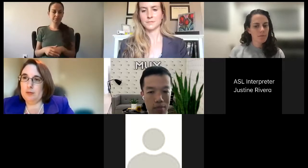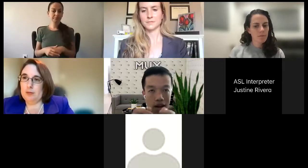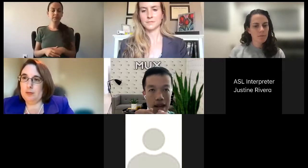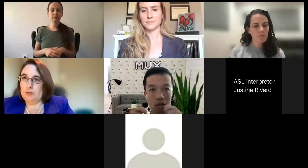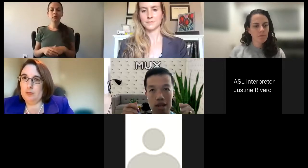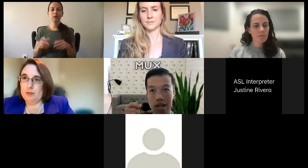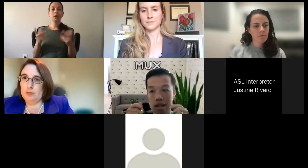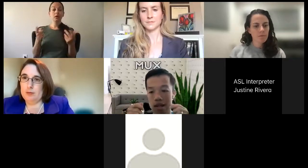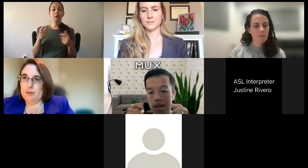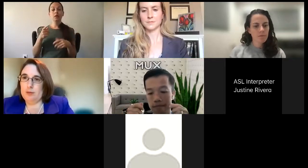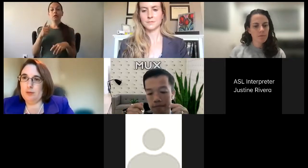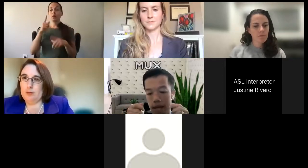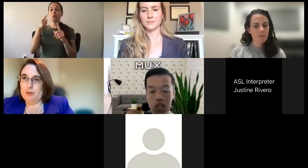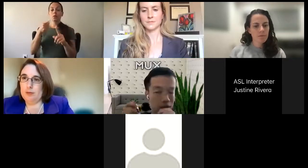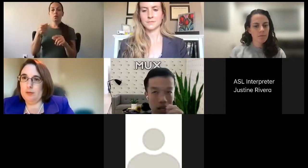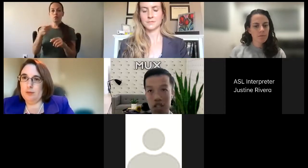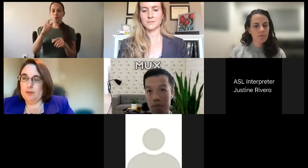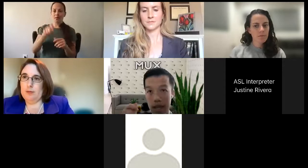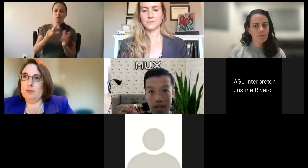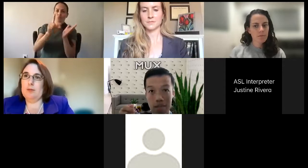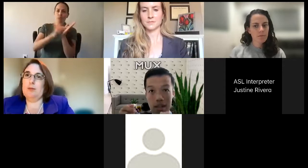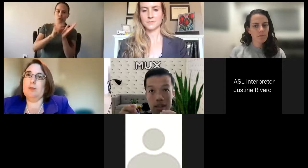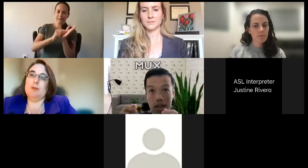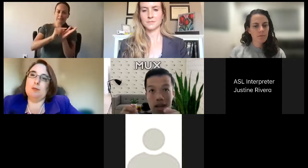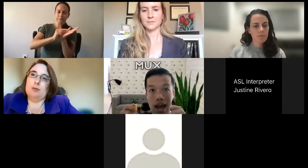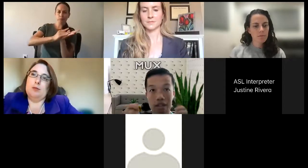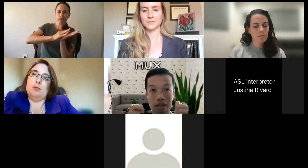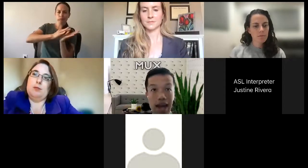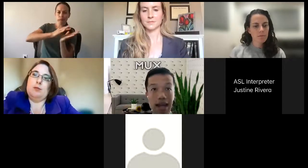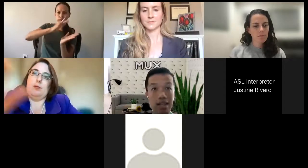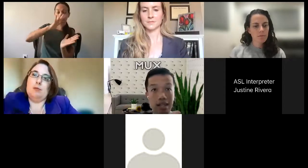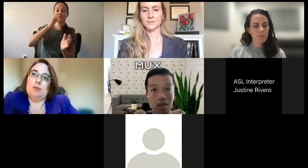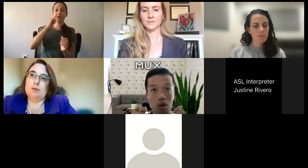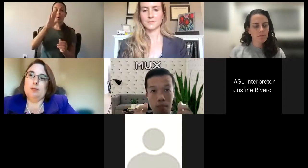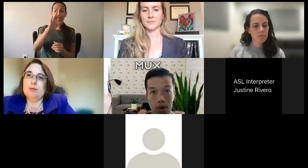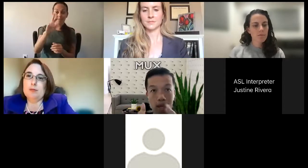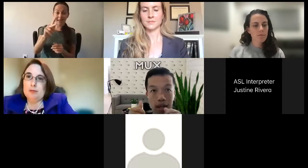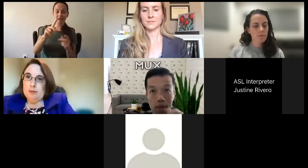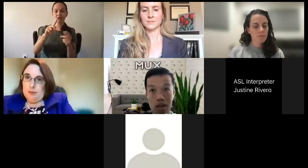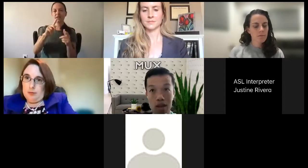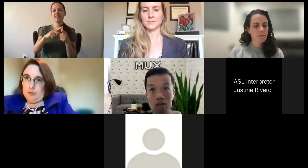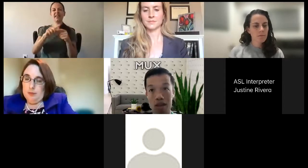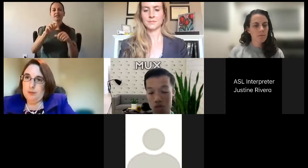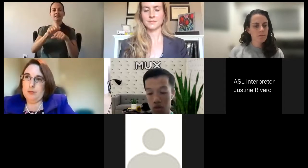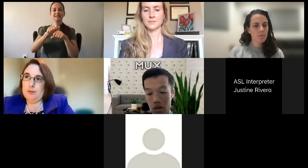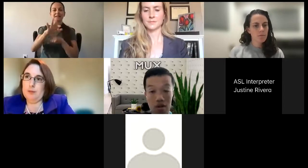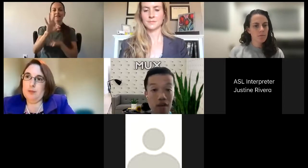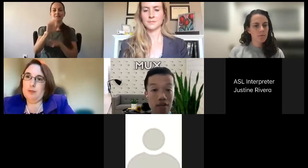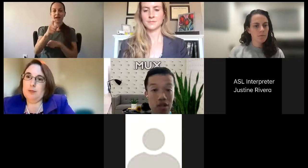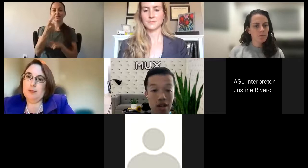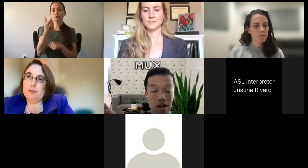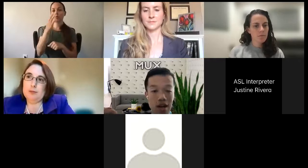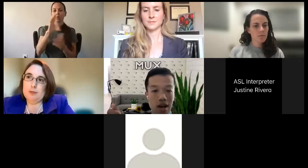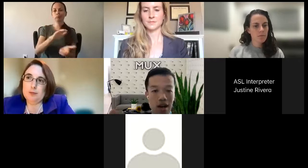quo would be for you to print out pages and pages of bank statements, either fax it in or bring it in manually to your